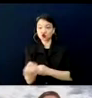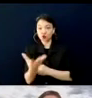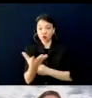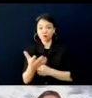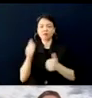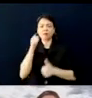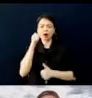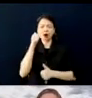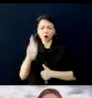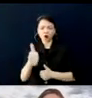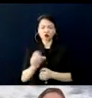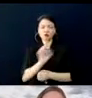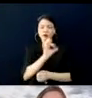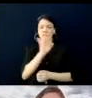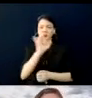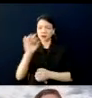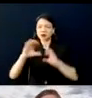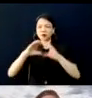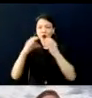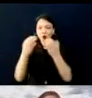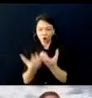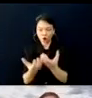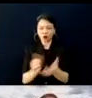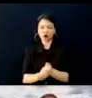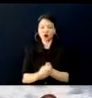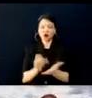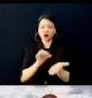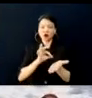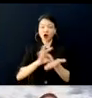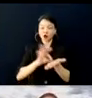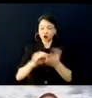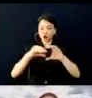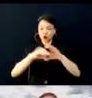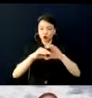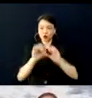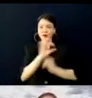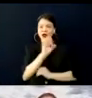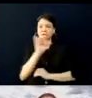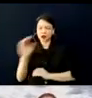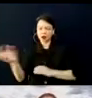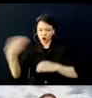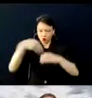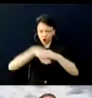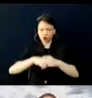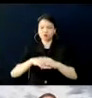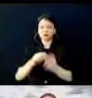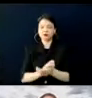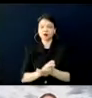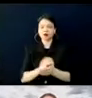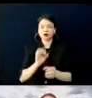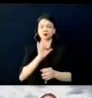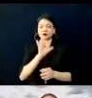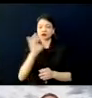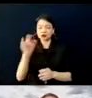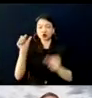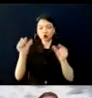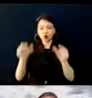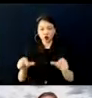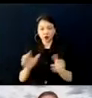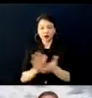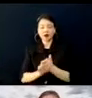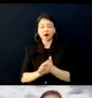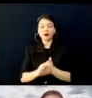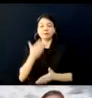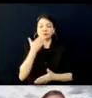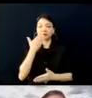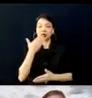data on the kinds of people in the survey. And one of the questions that we had was to say, okay, well, what